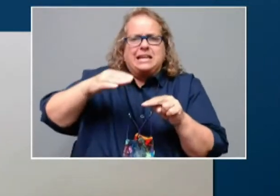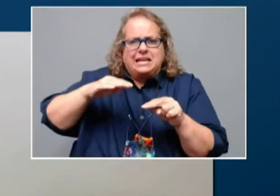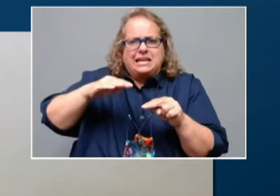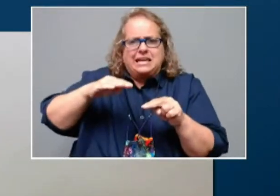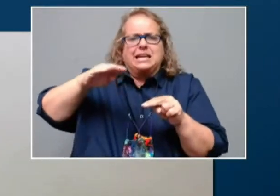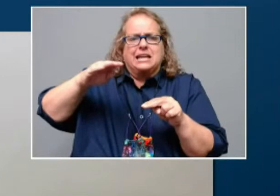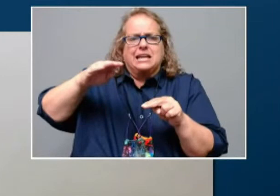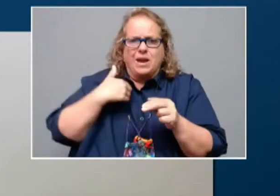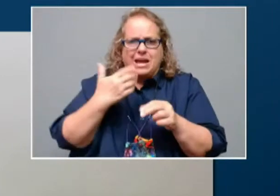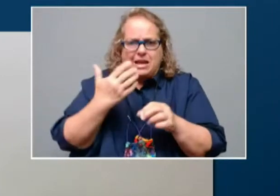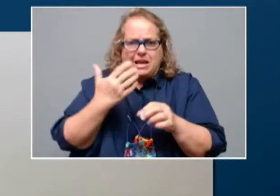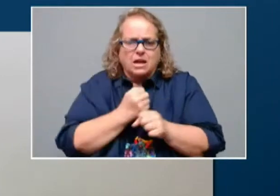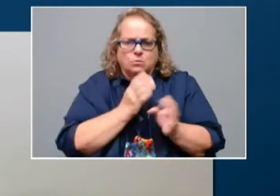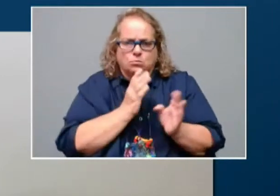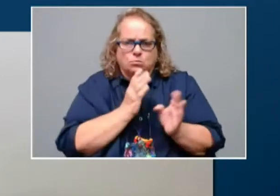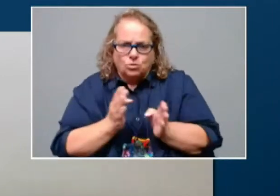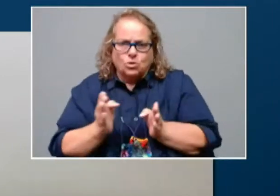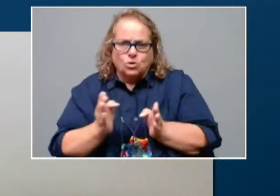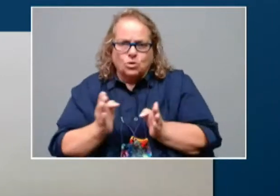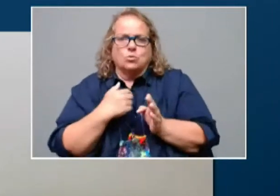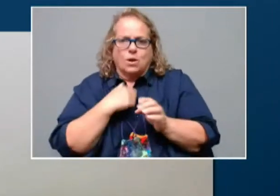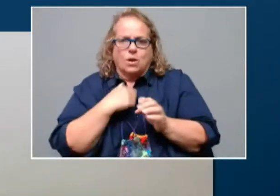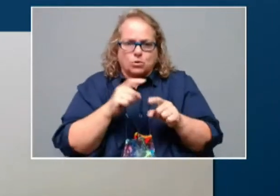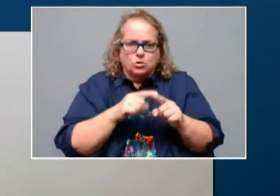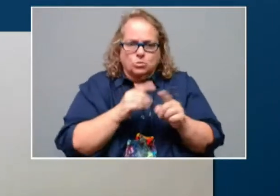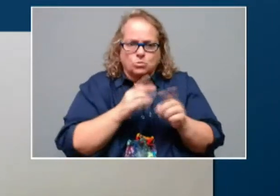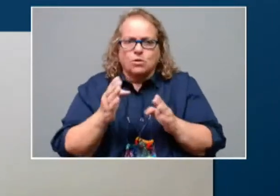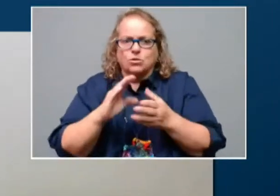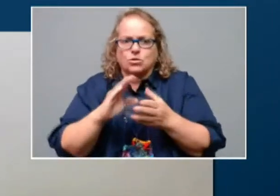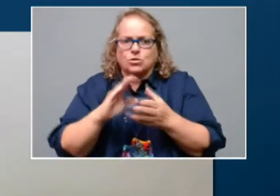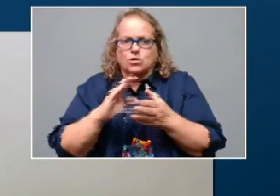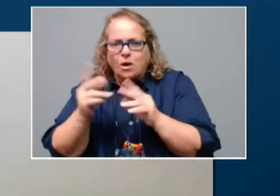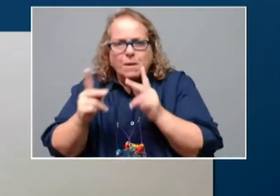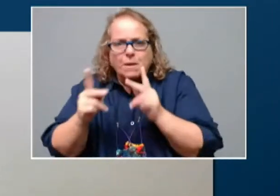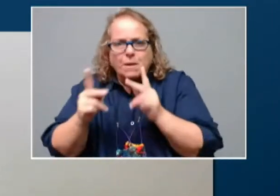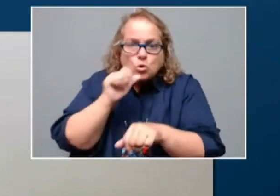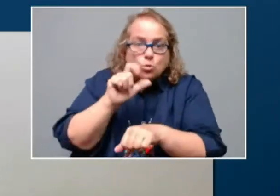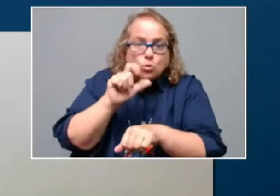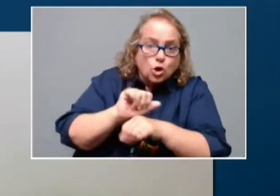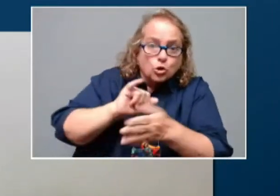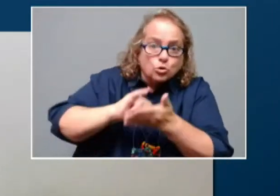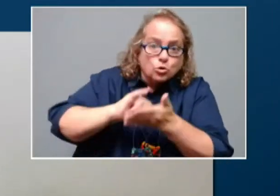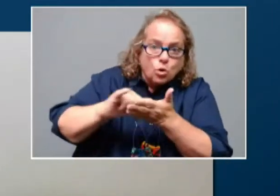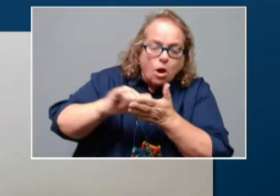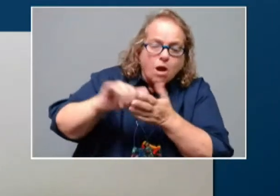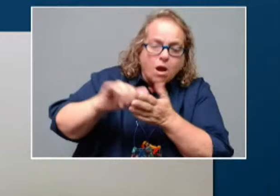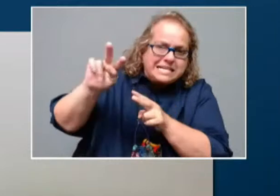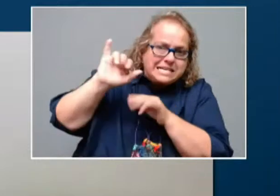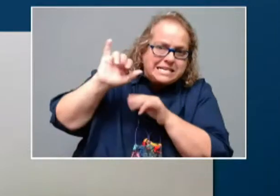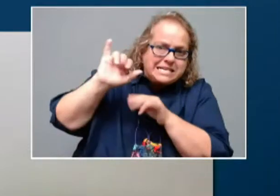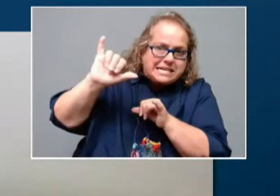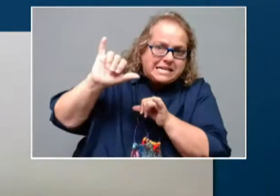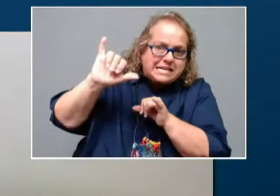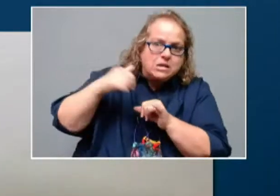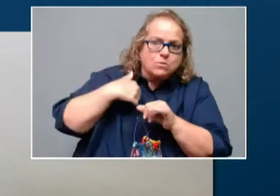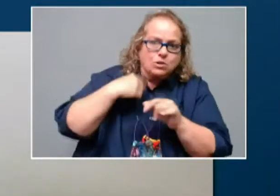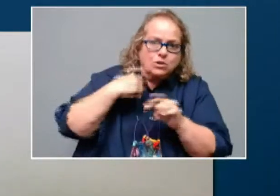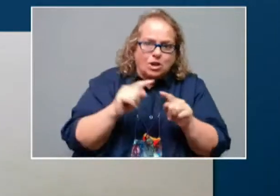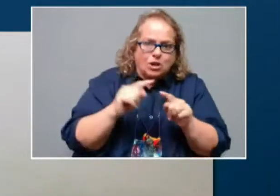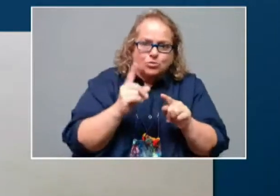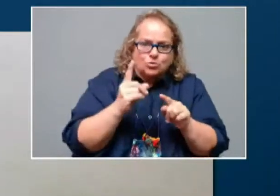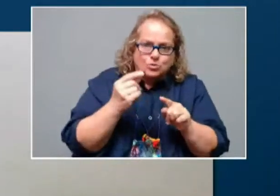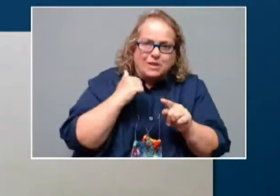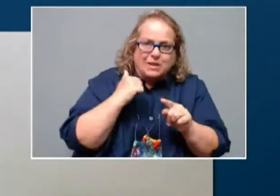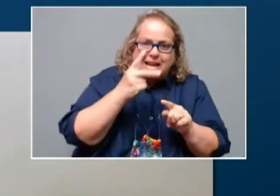preparation and stories from friends that had worked in New York City, and you could see the virus coming across the